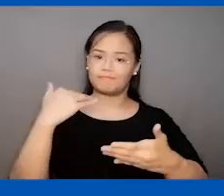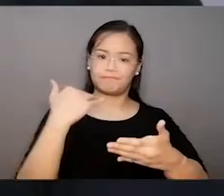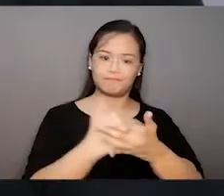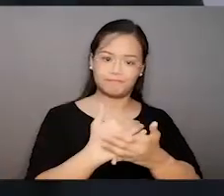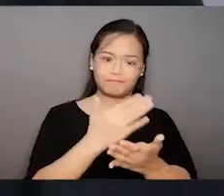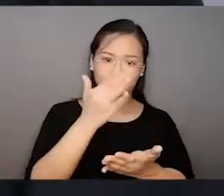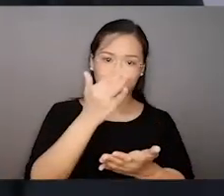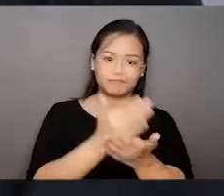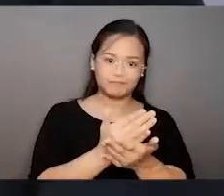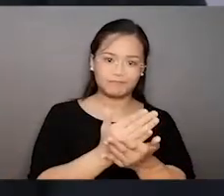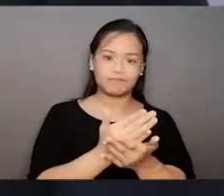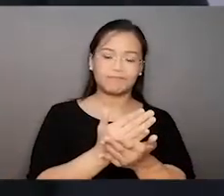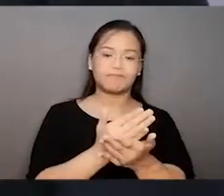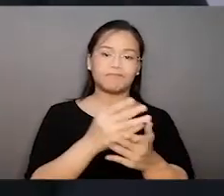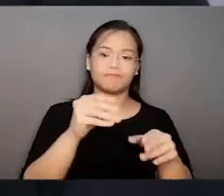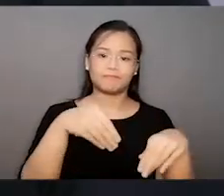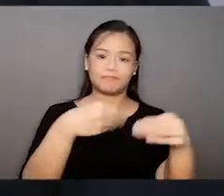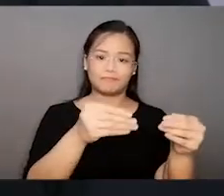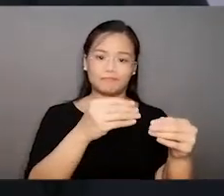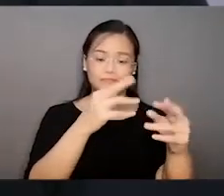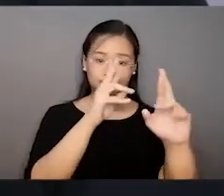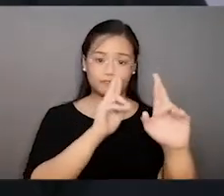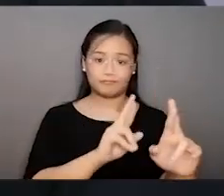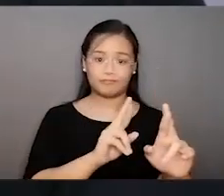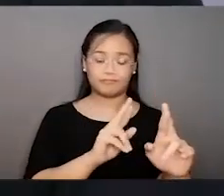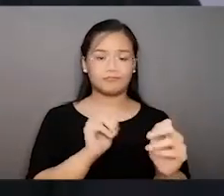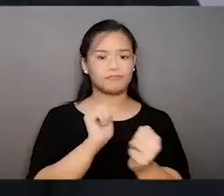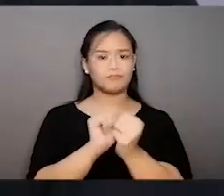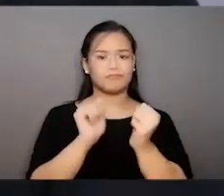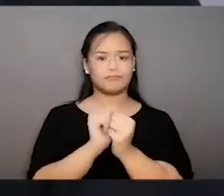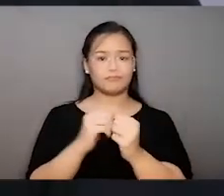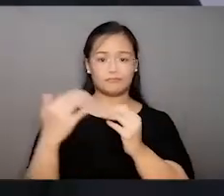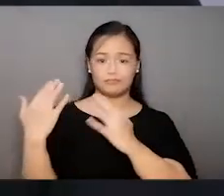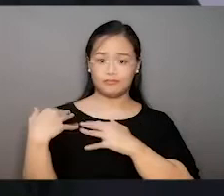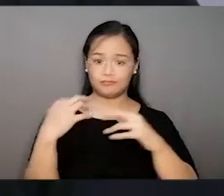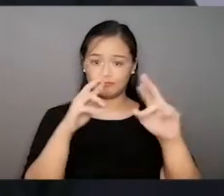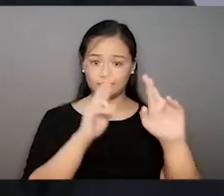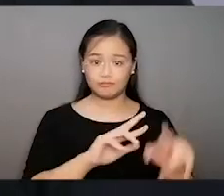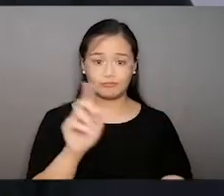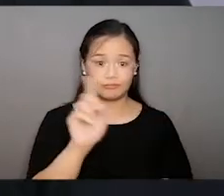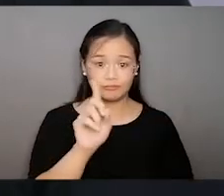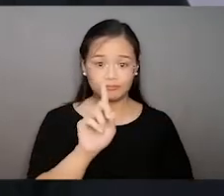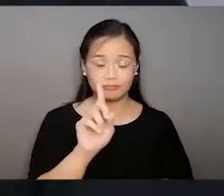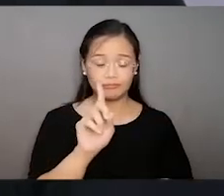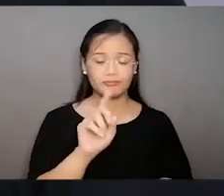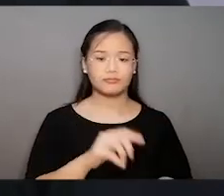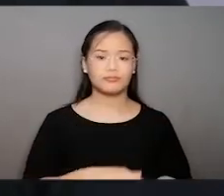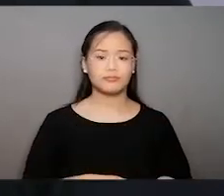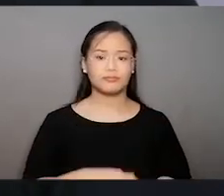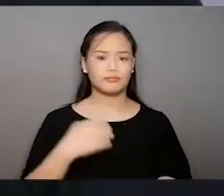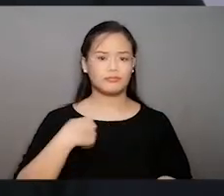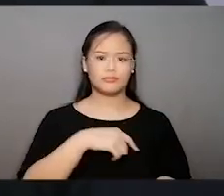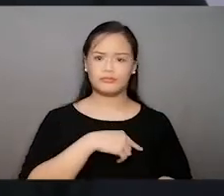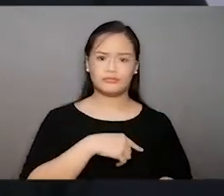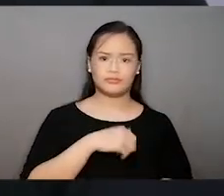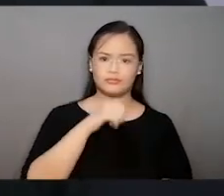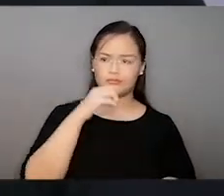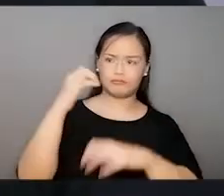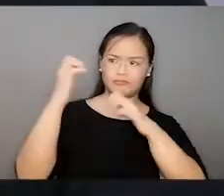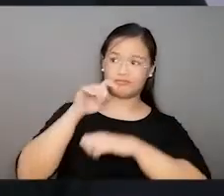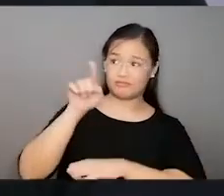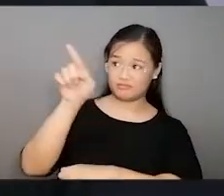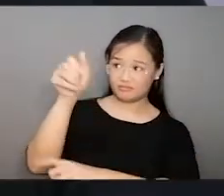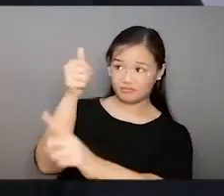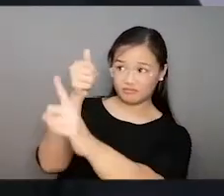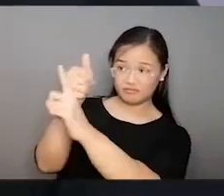rights. In short, obligation to respect simply means that we do not expect the state itself to